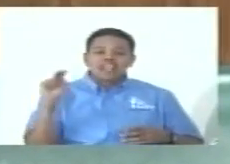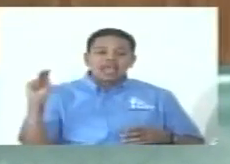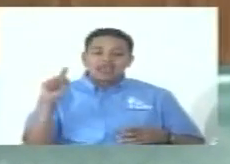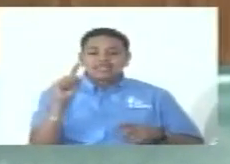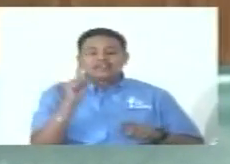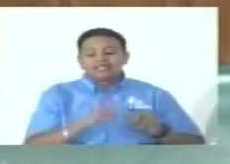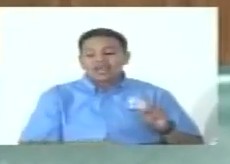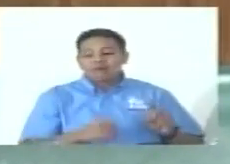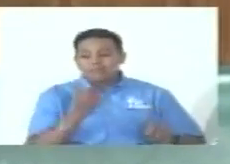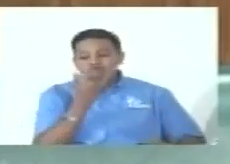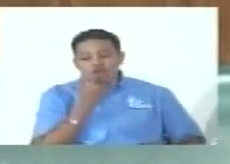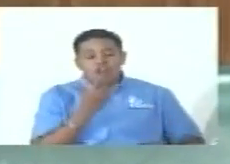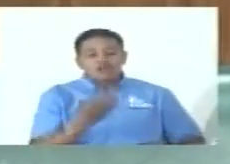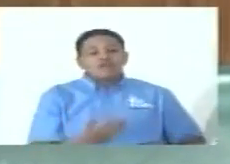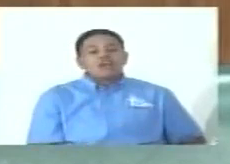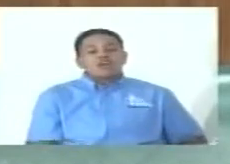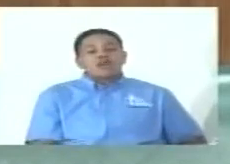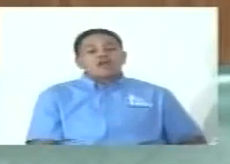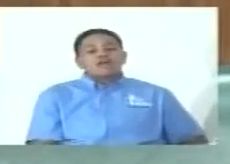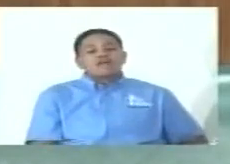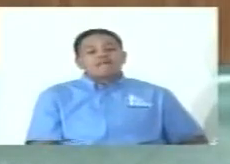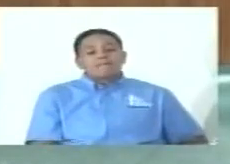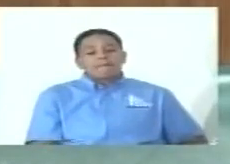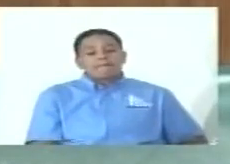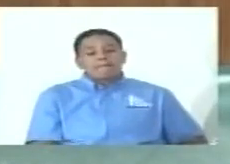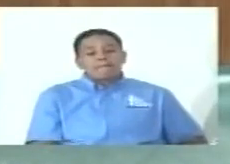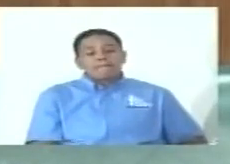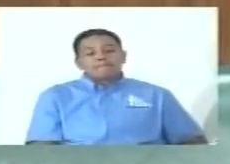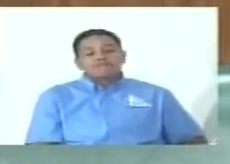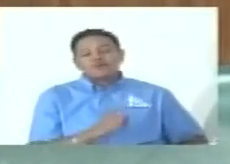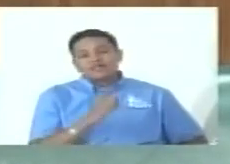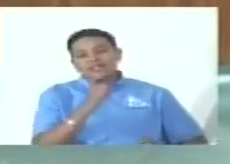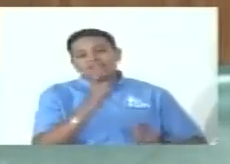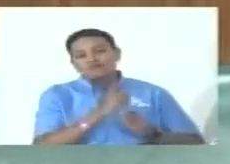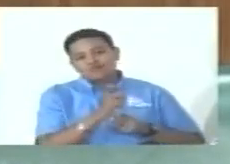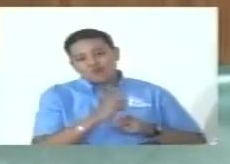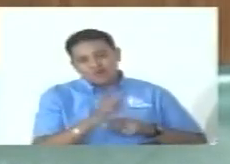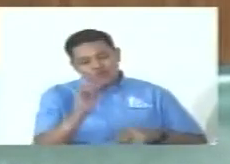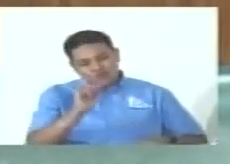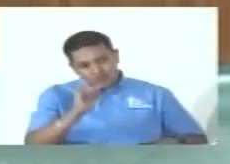wrong. So he had a sense of humor as well.